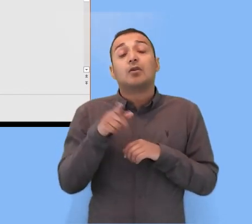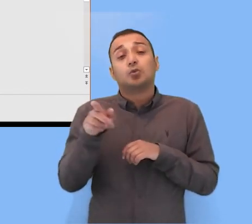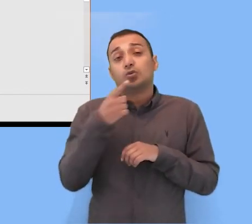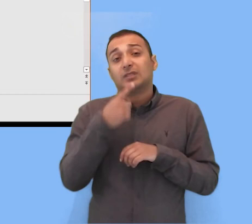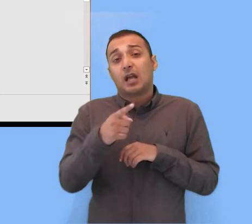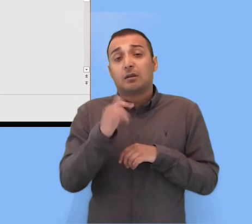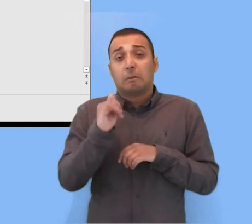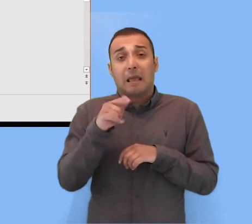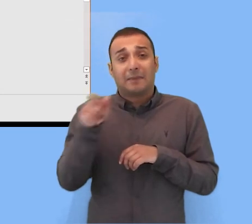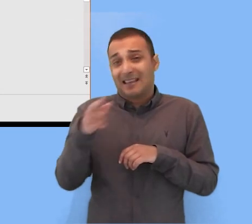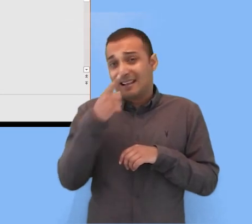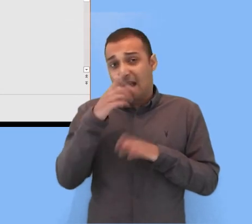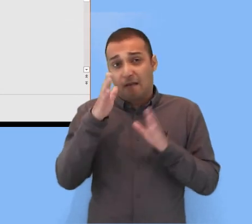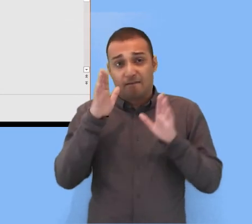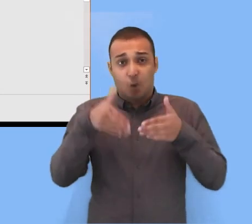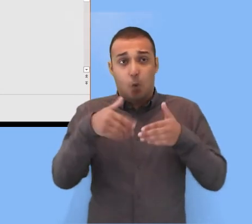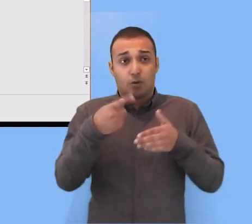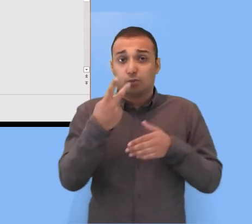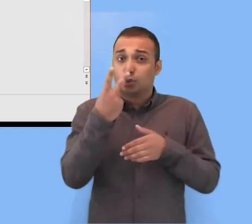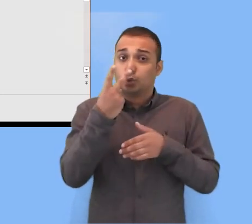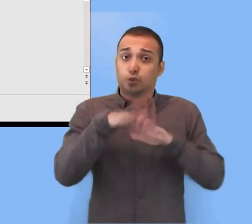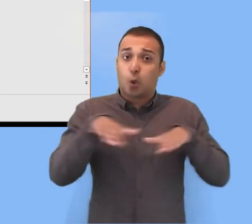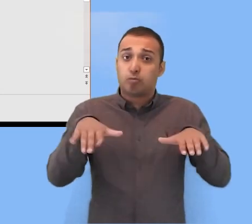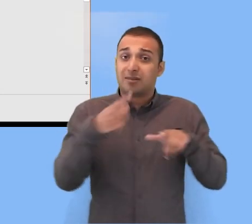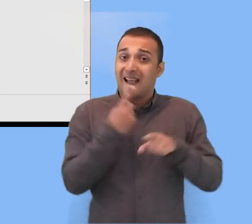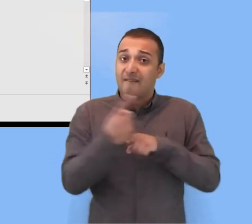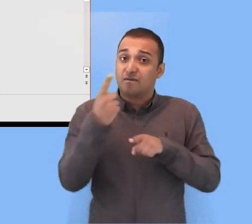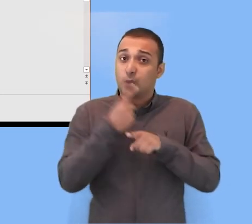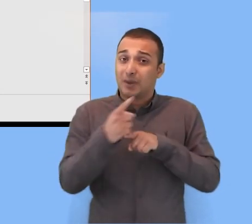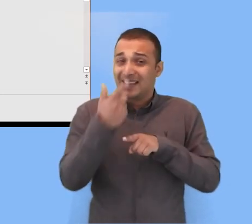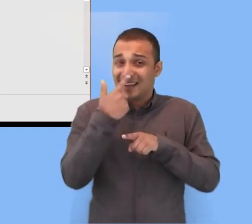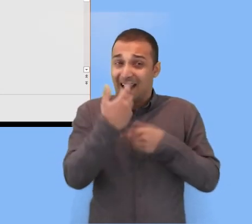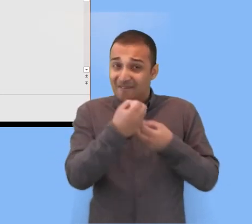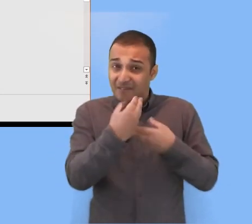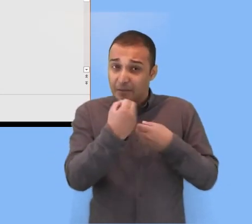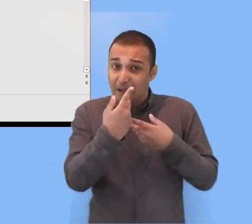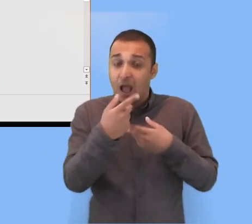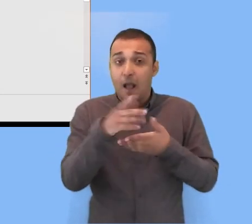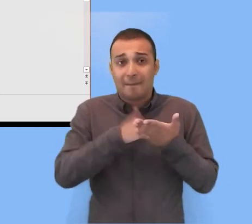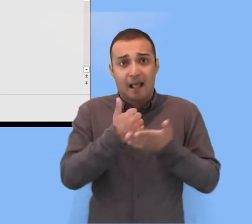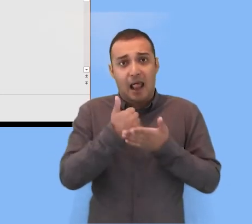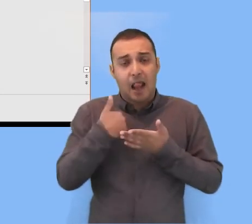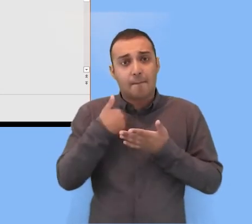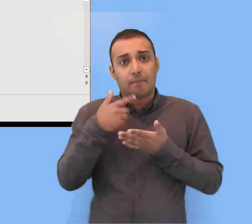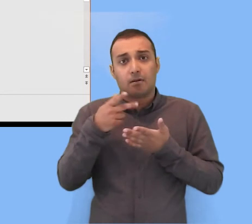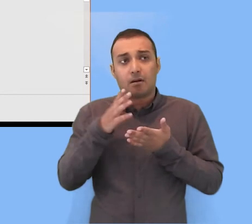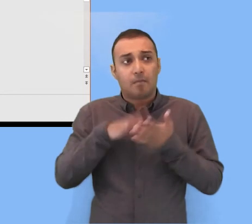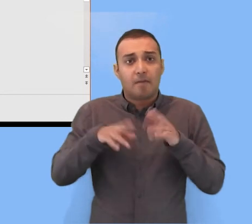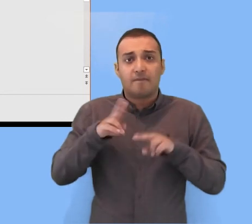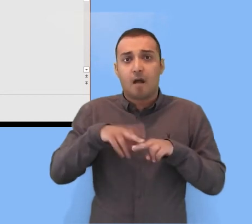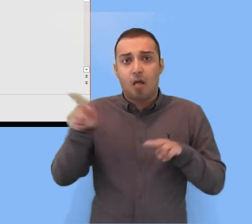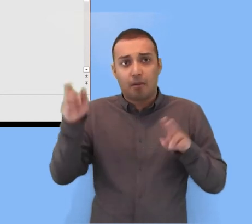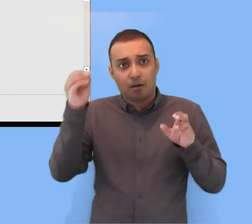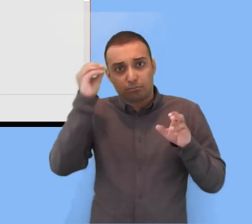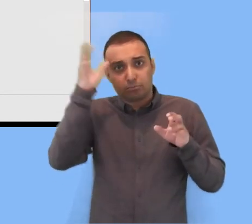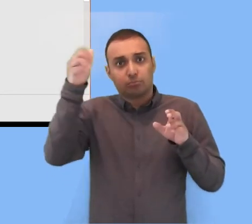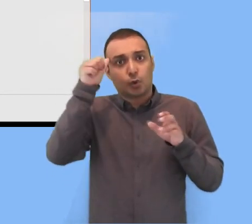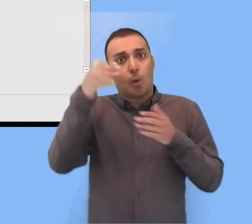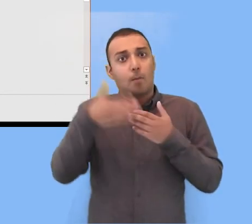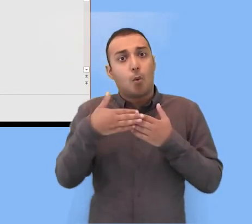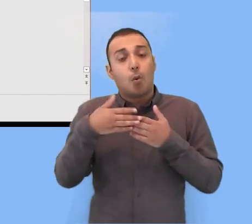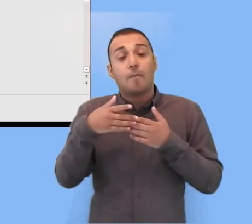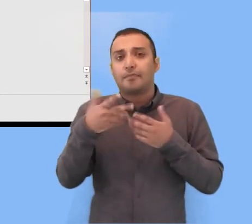2 children a week and give a bit of feedback, that might help parents be in the know a bit more. A lot of parents are confused, like